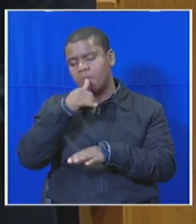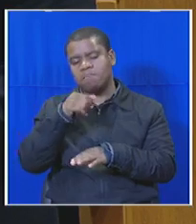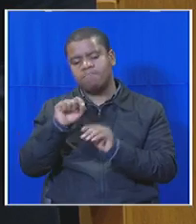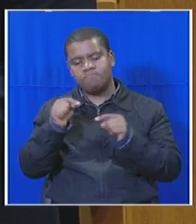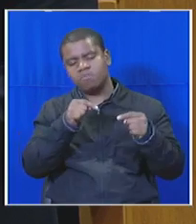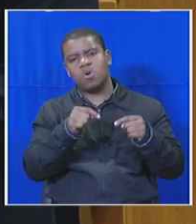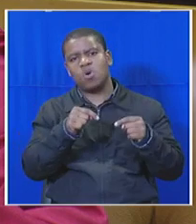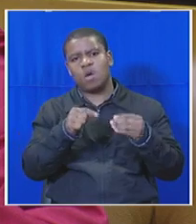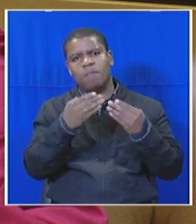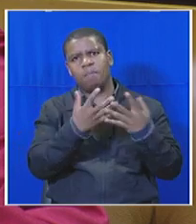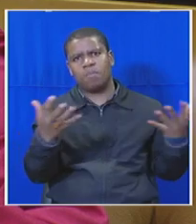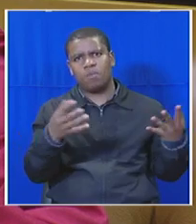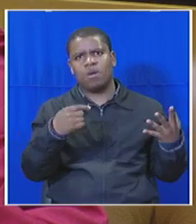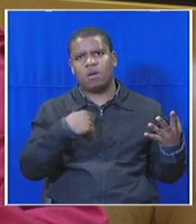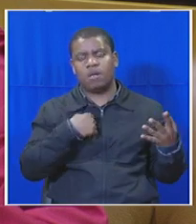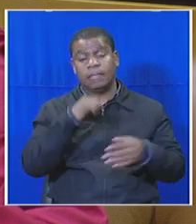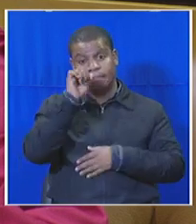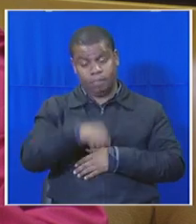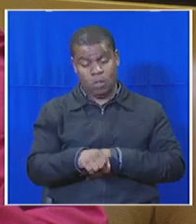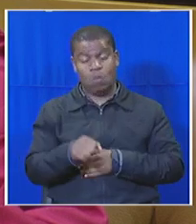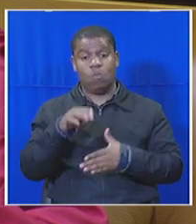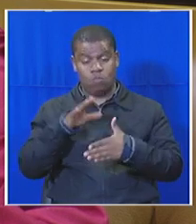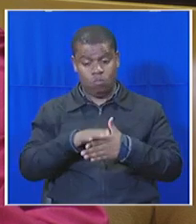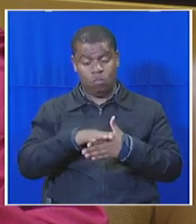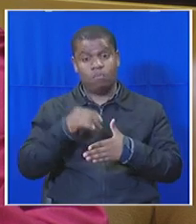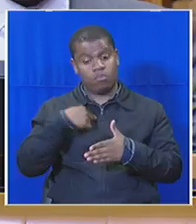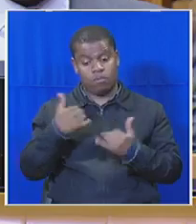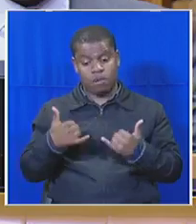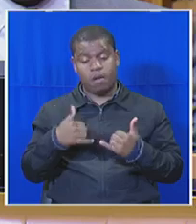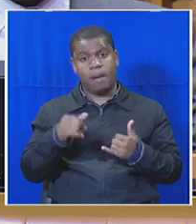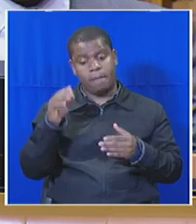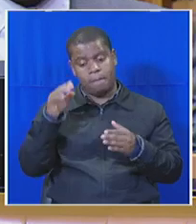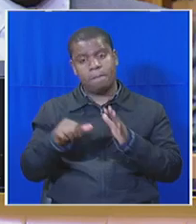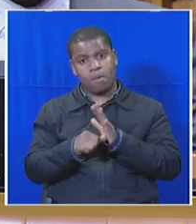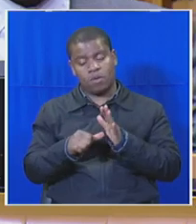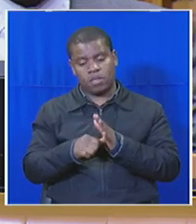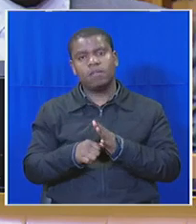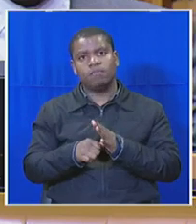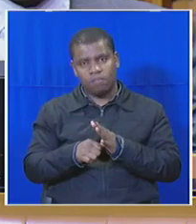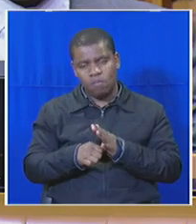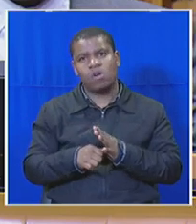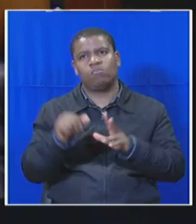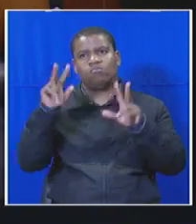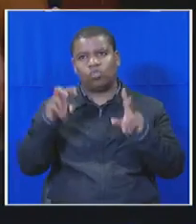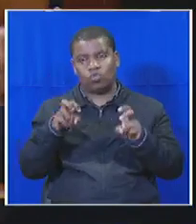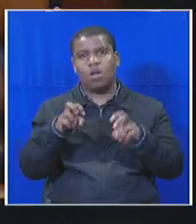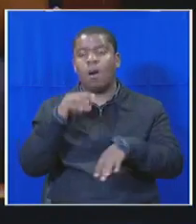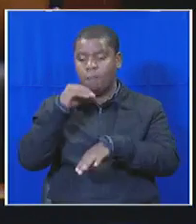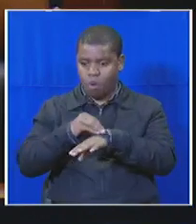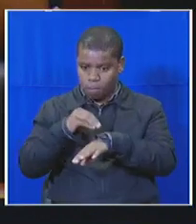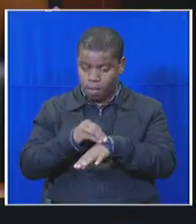serious allegation. Yes, and this is why it is important that I give a ruling to it. He's a matter. The problem is,